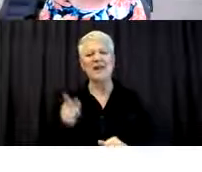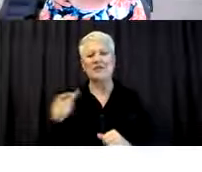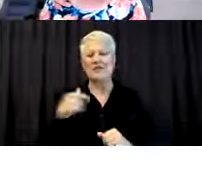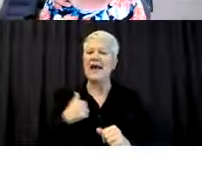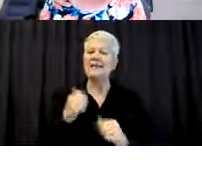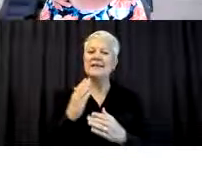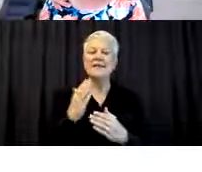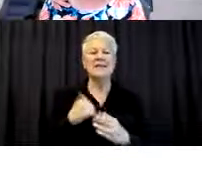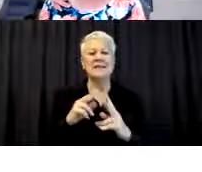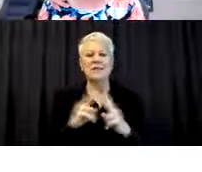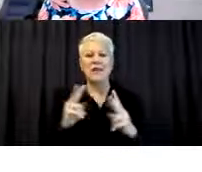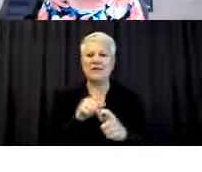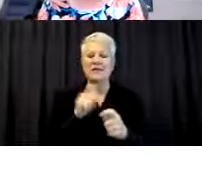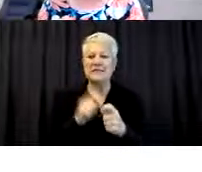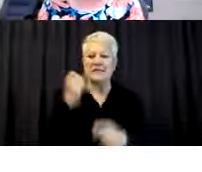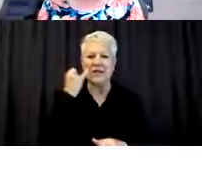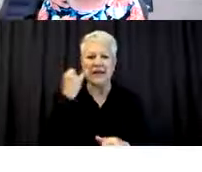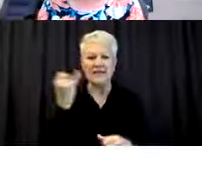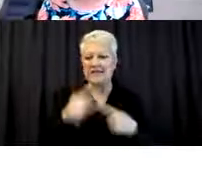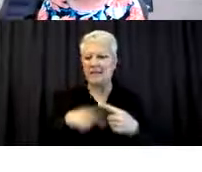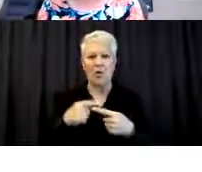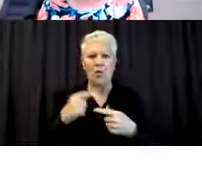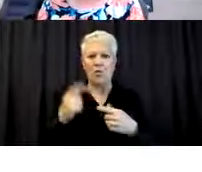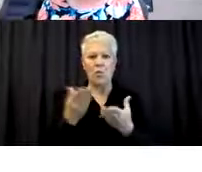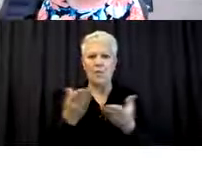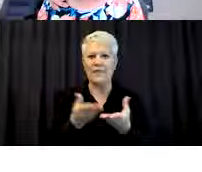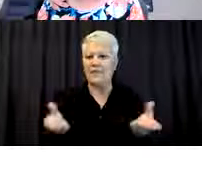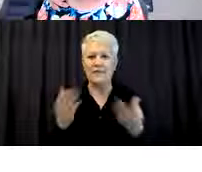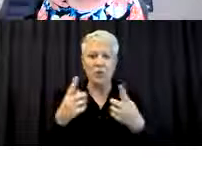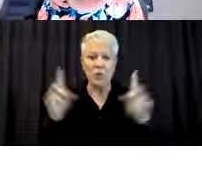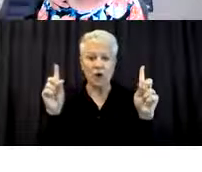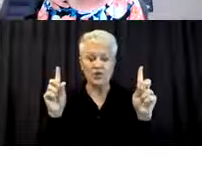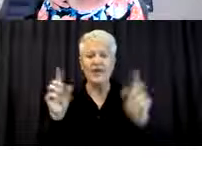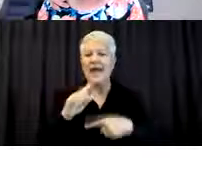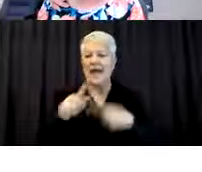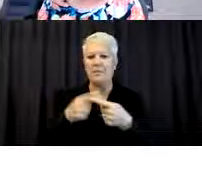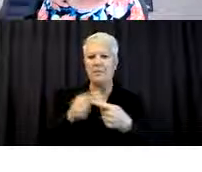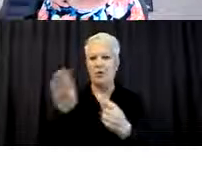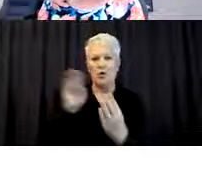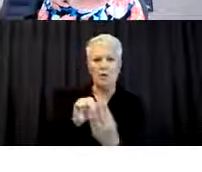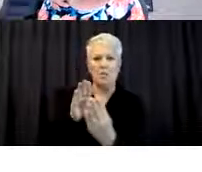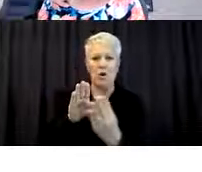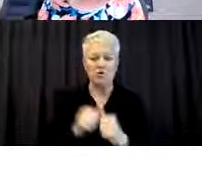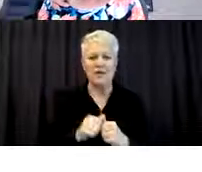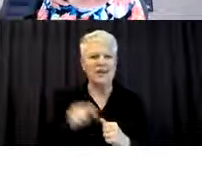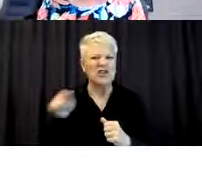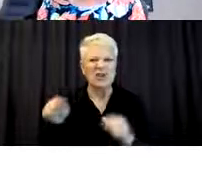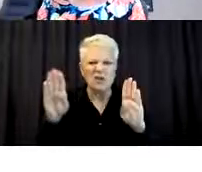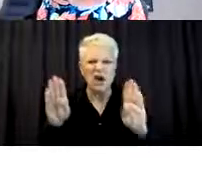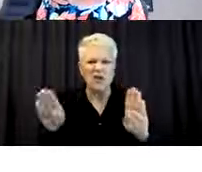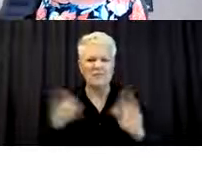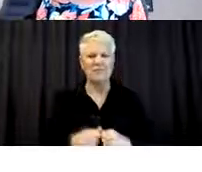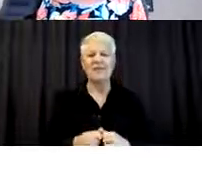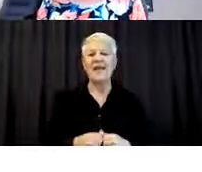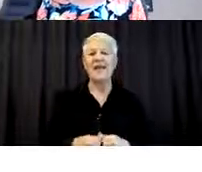very specific ideas about what things work and about her approach. She was awesome.